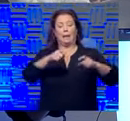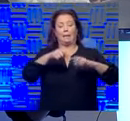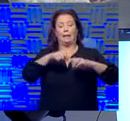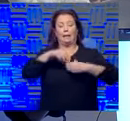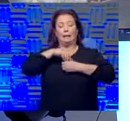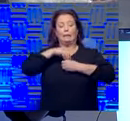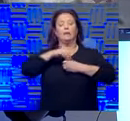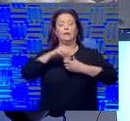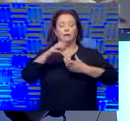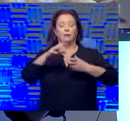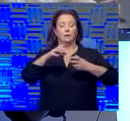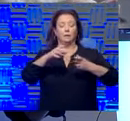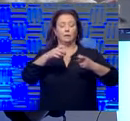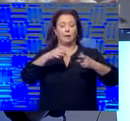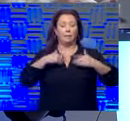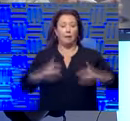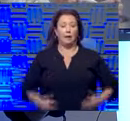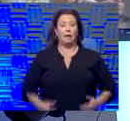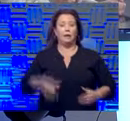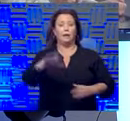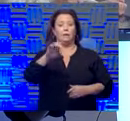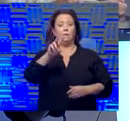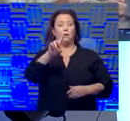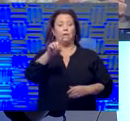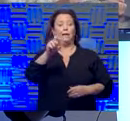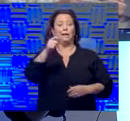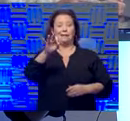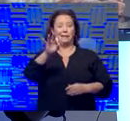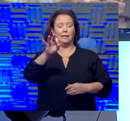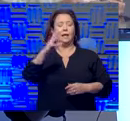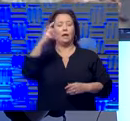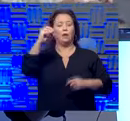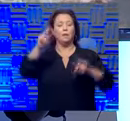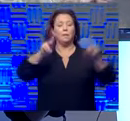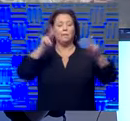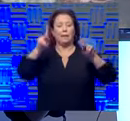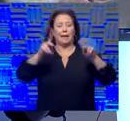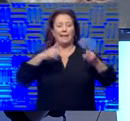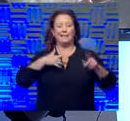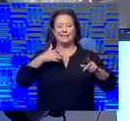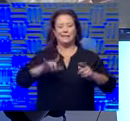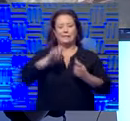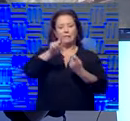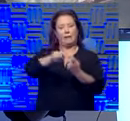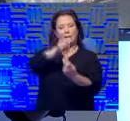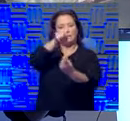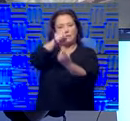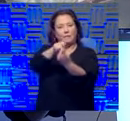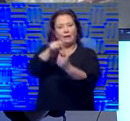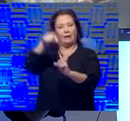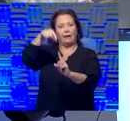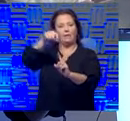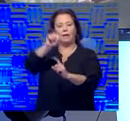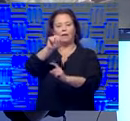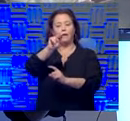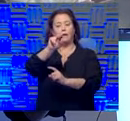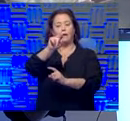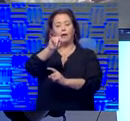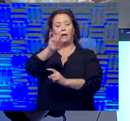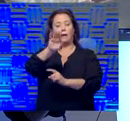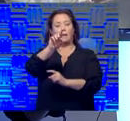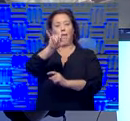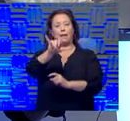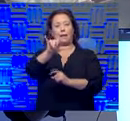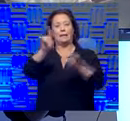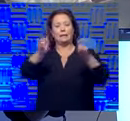in the public, and second, or SARS-CoV-2 in the public, and second of all, because of the sensitivity and specificity of antibody testing. What's